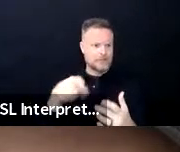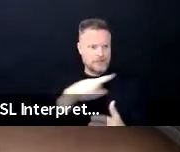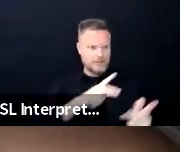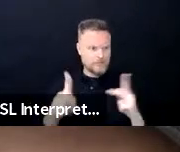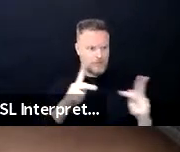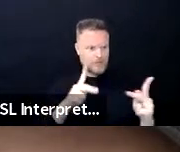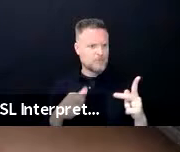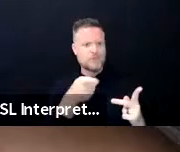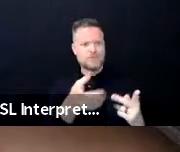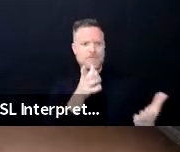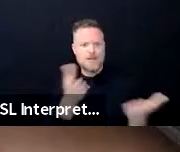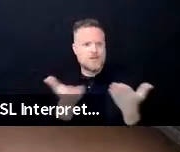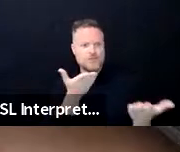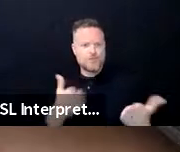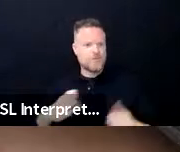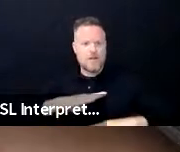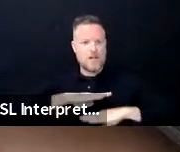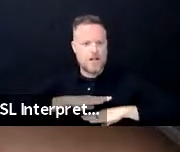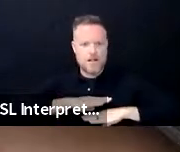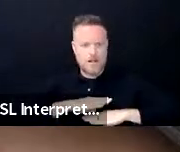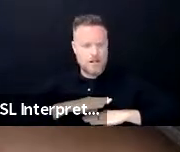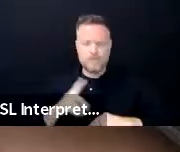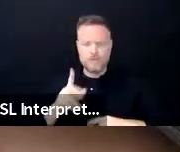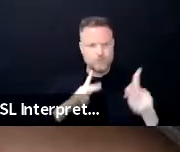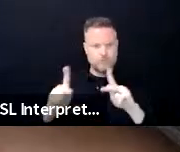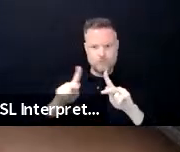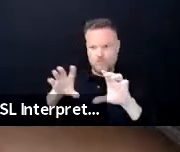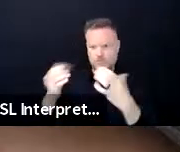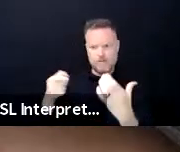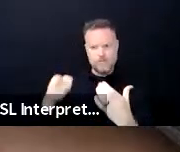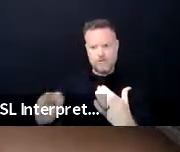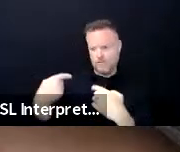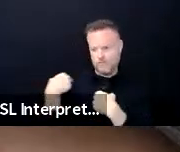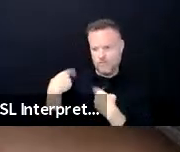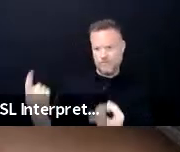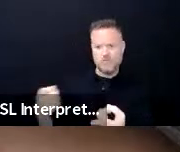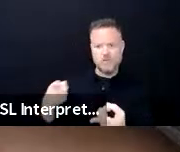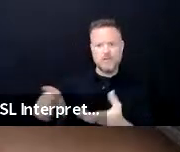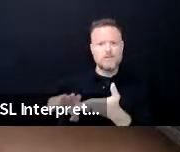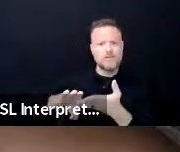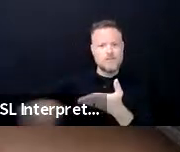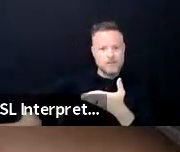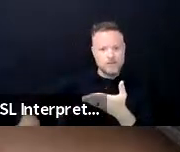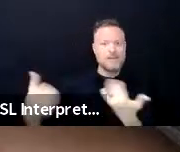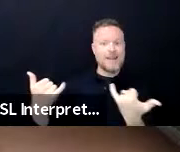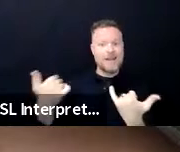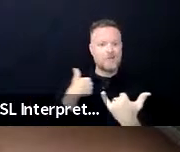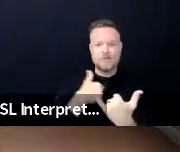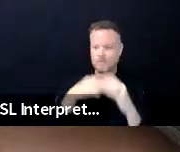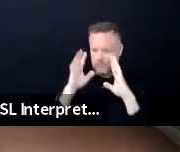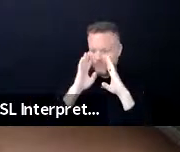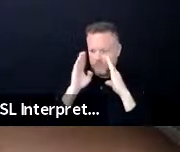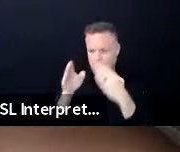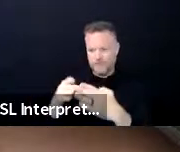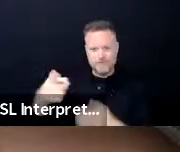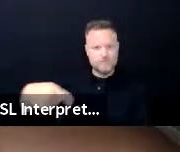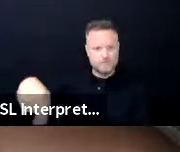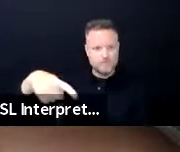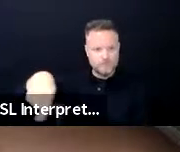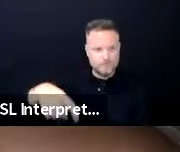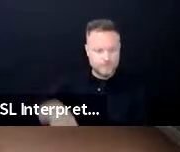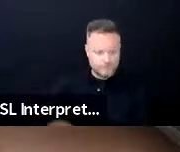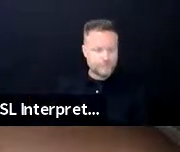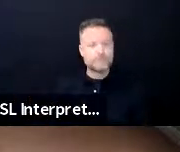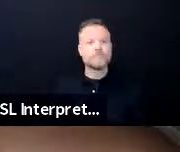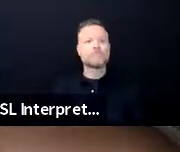populations or populations that have historically been excluded in our communities. And one of the things that we did,